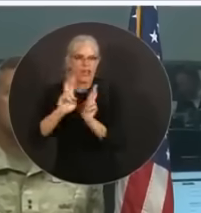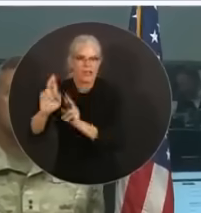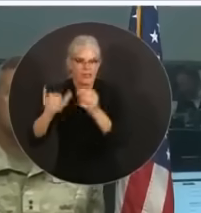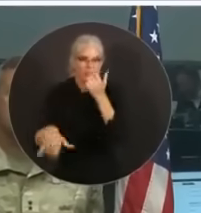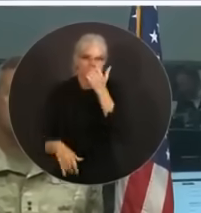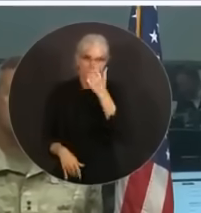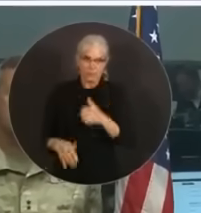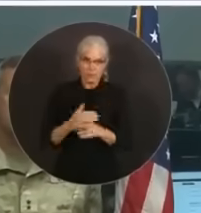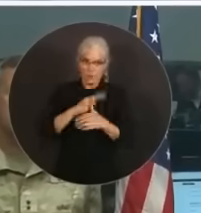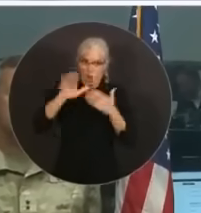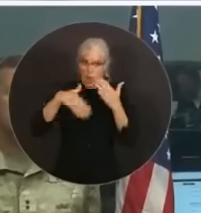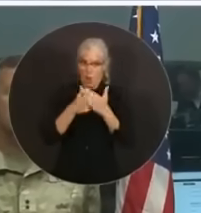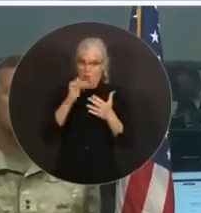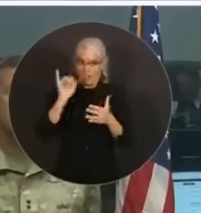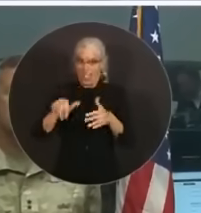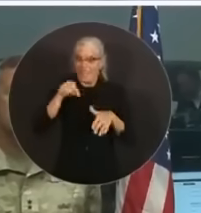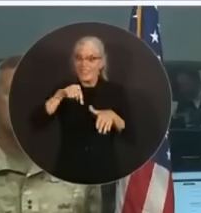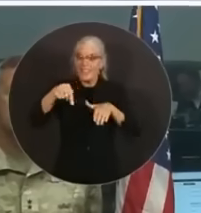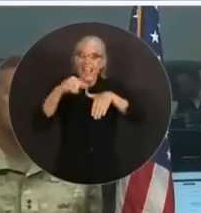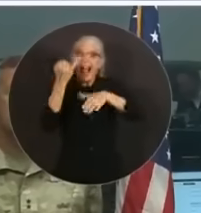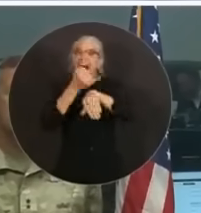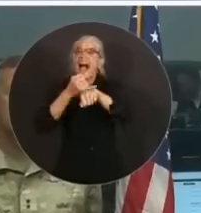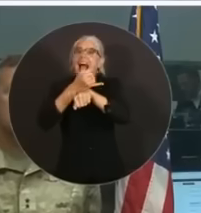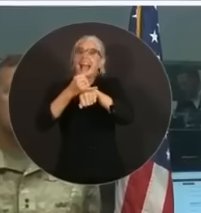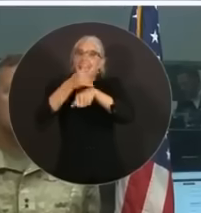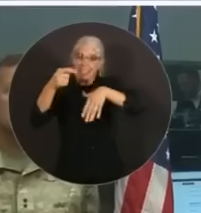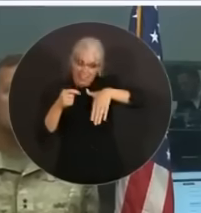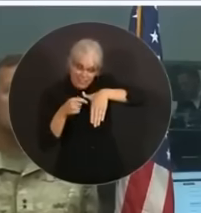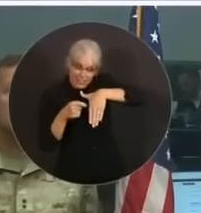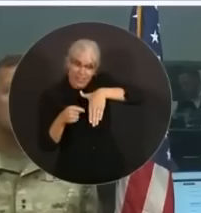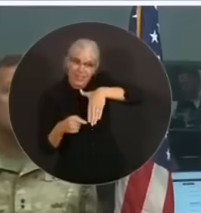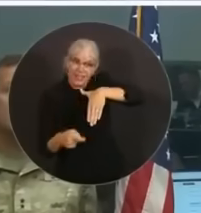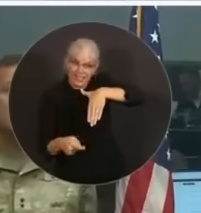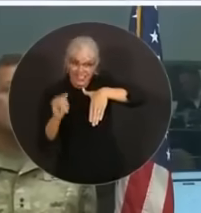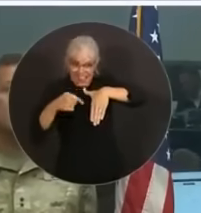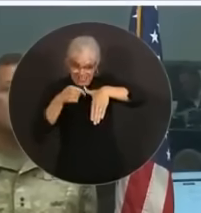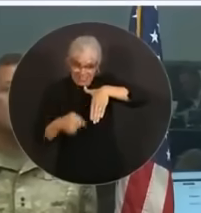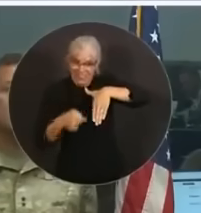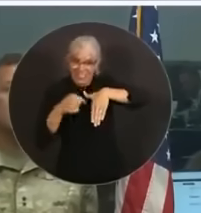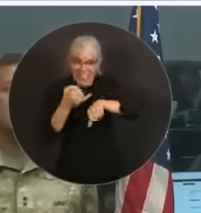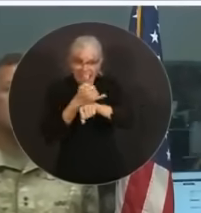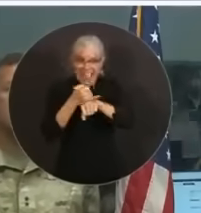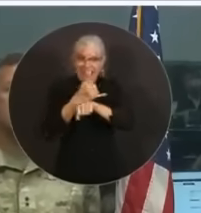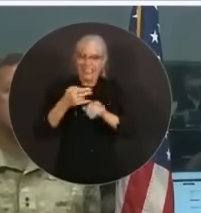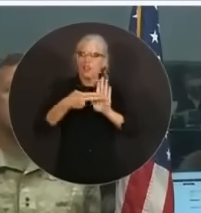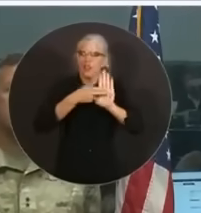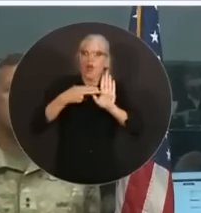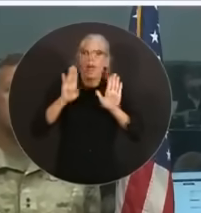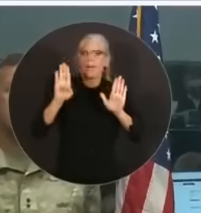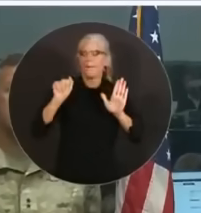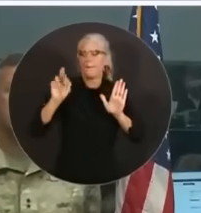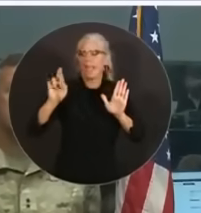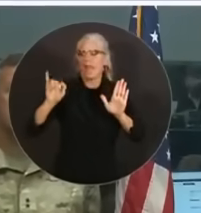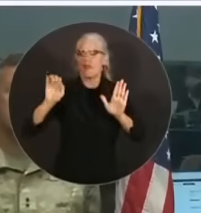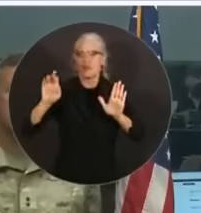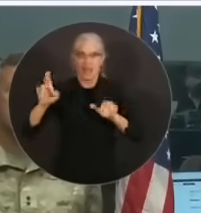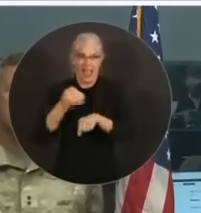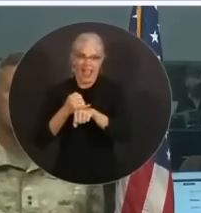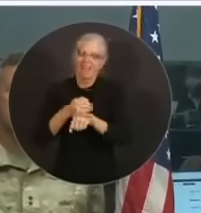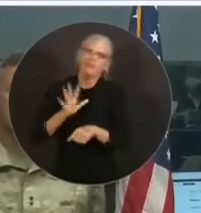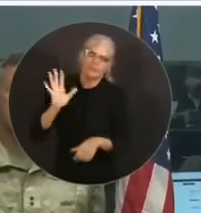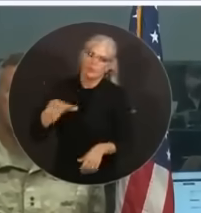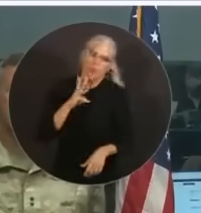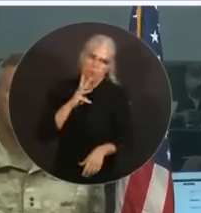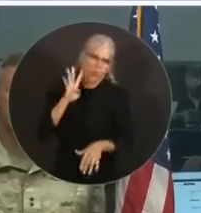these barrier islands, all these areas that would be susceptible to this storm surge that's up and down the west coast of